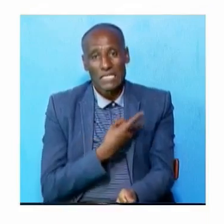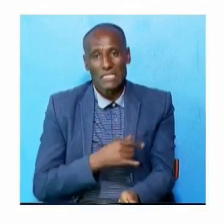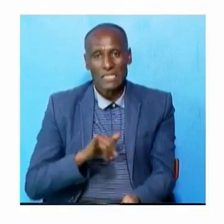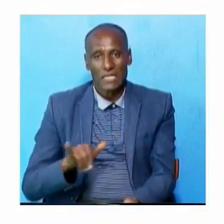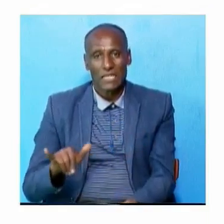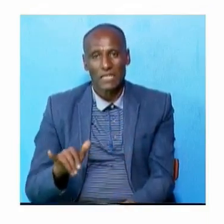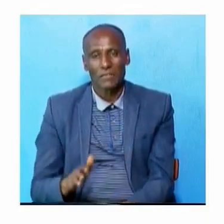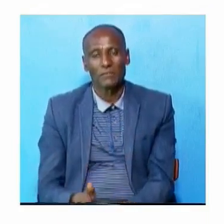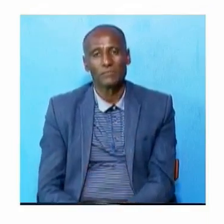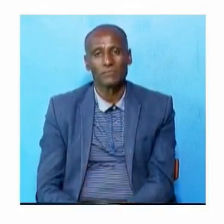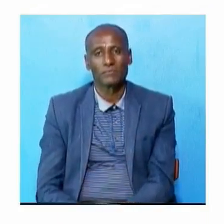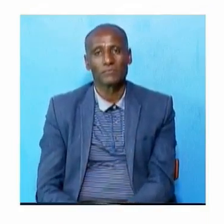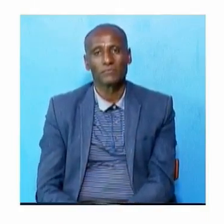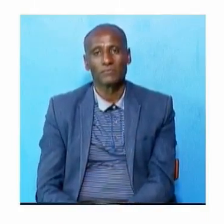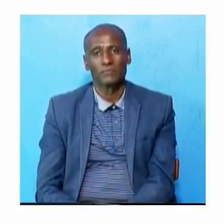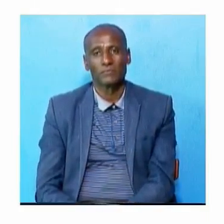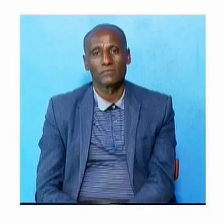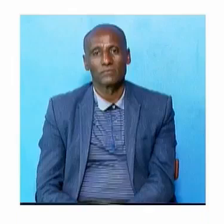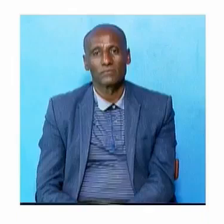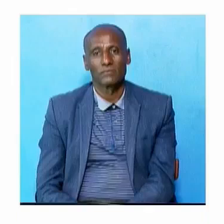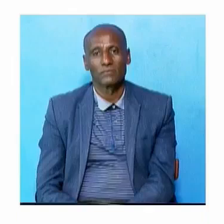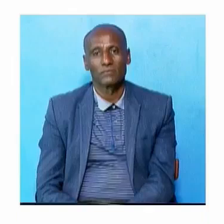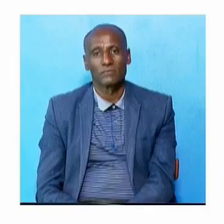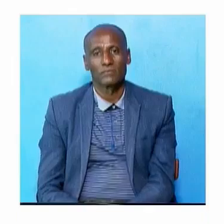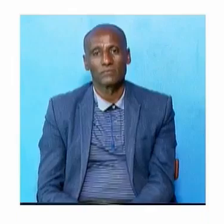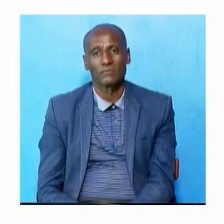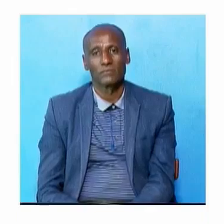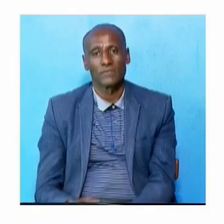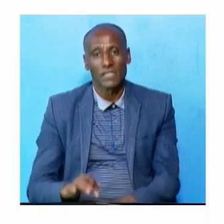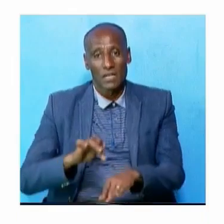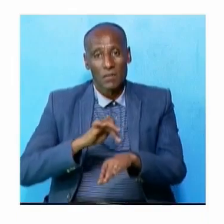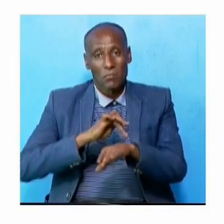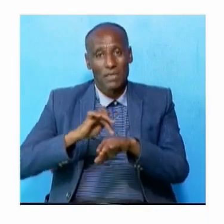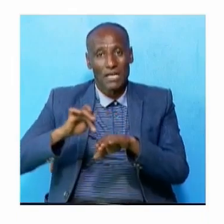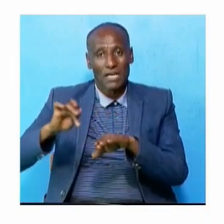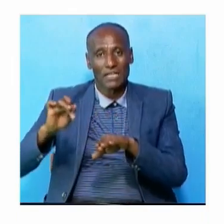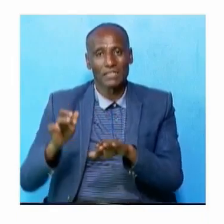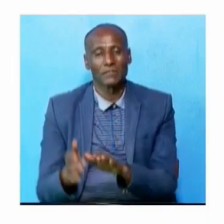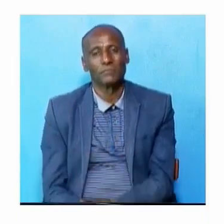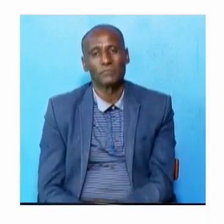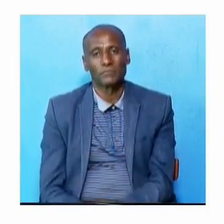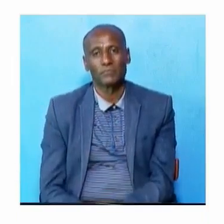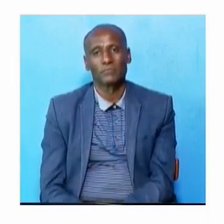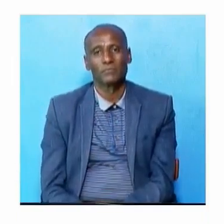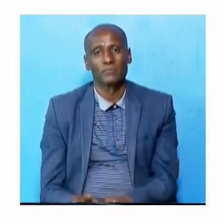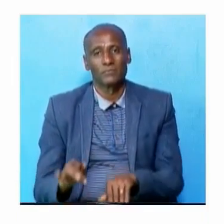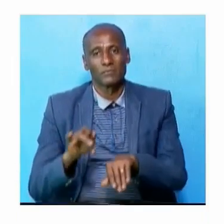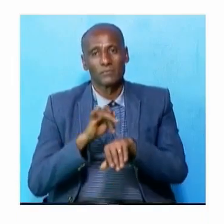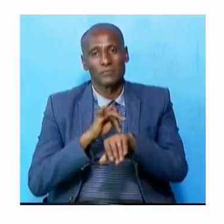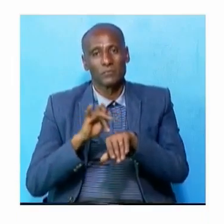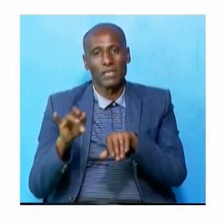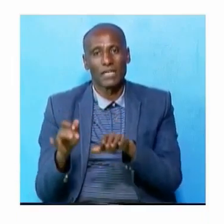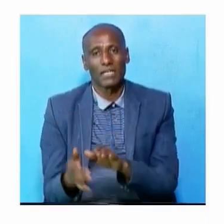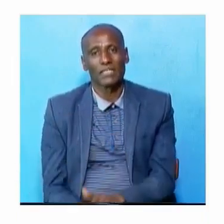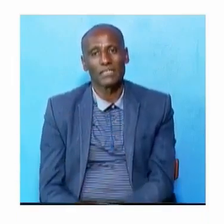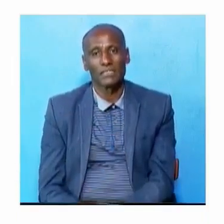We were singing blank. Look, we were singing